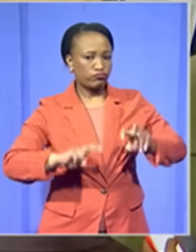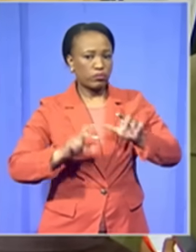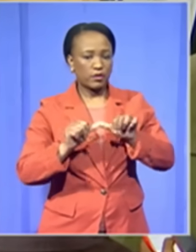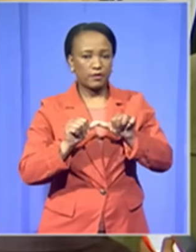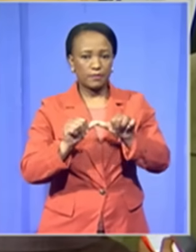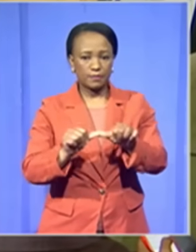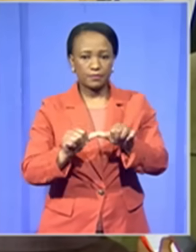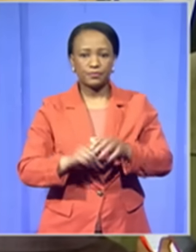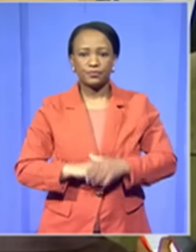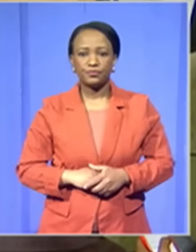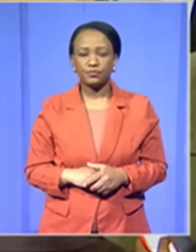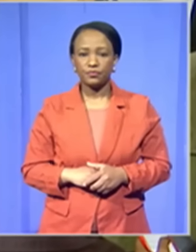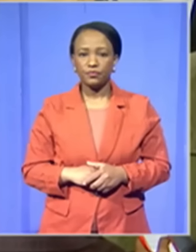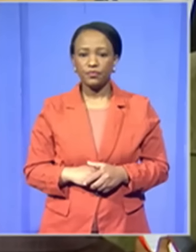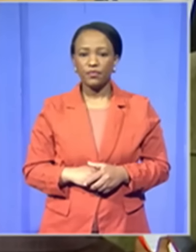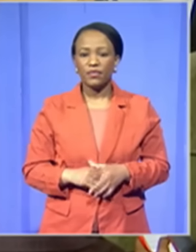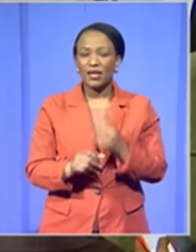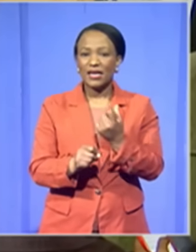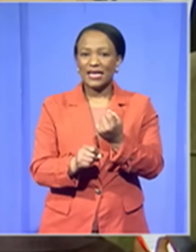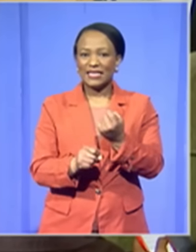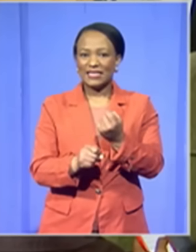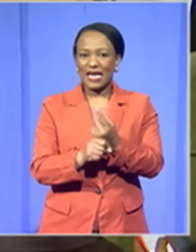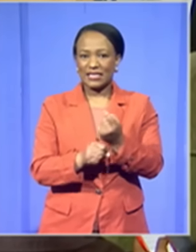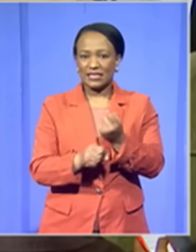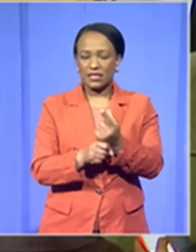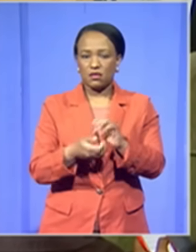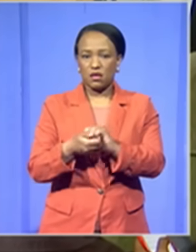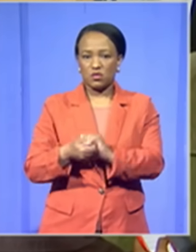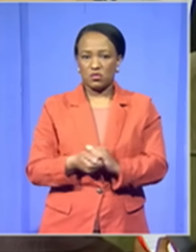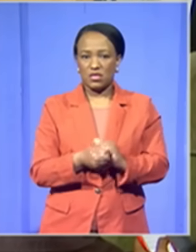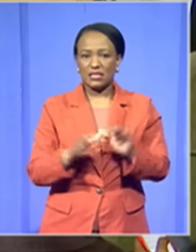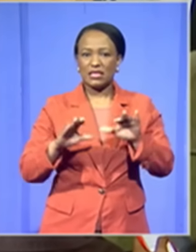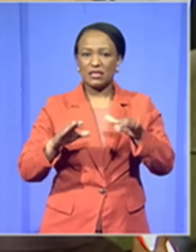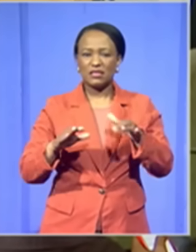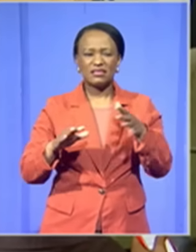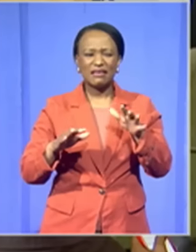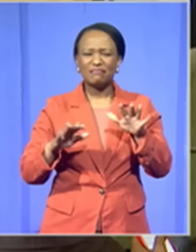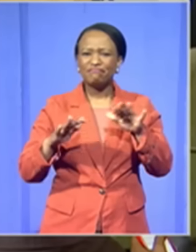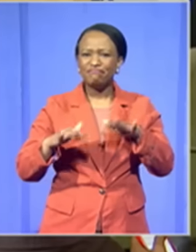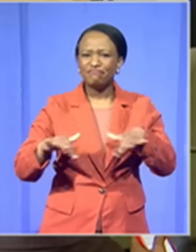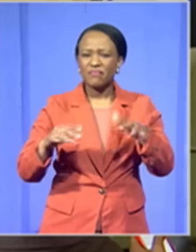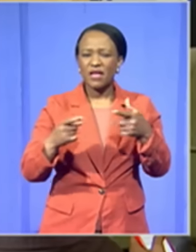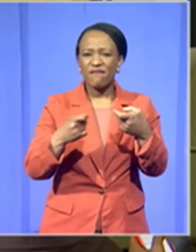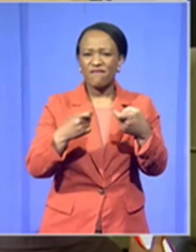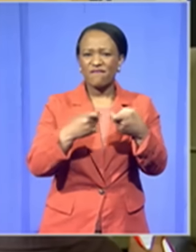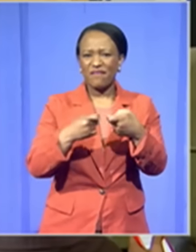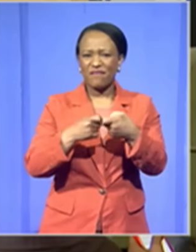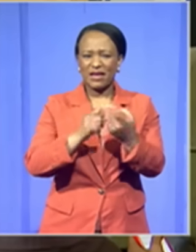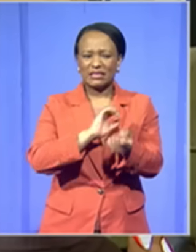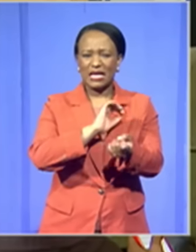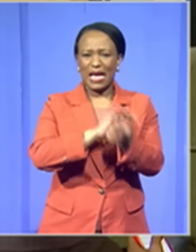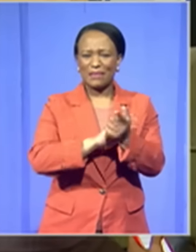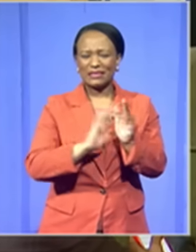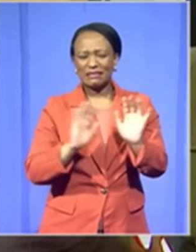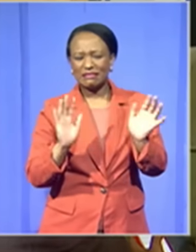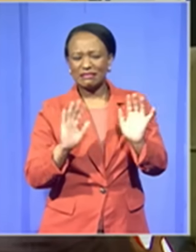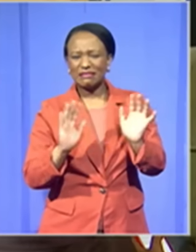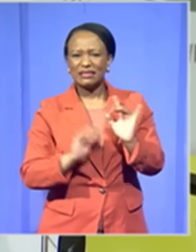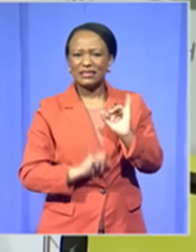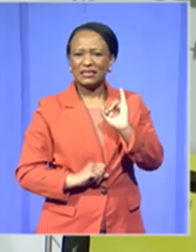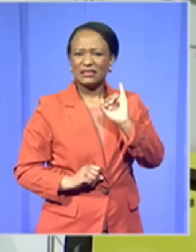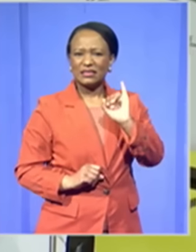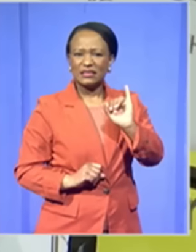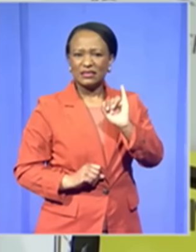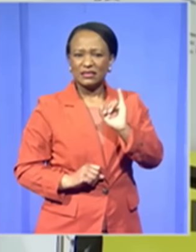Industry ya ditekesi se hollotse ka bohale diketsahalo tsa moraorao lekaleng la dipalangwang. Mokgatlo wa ditekesi Santaco o re ile ha o